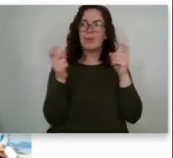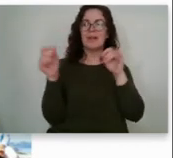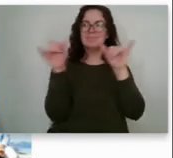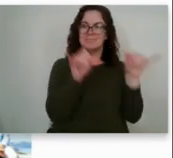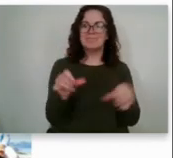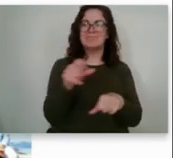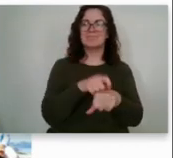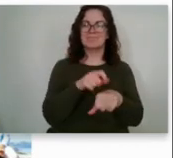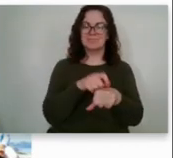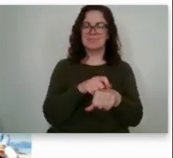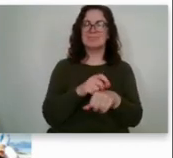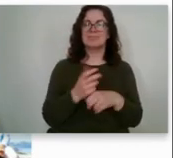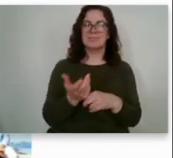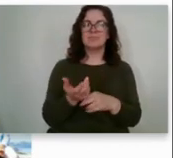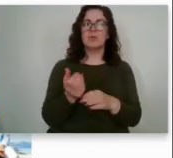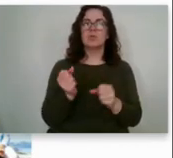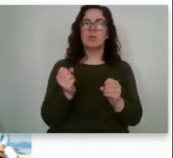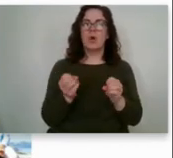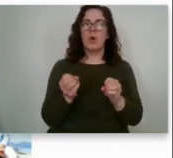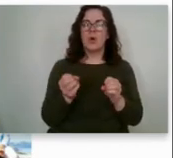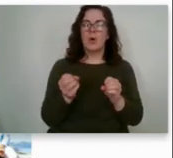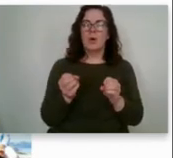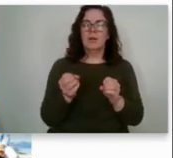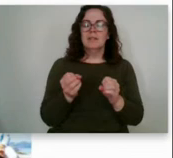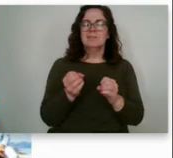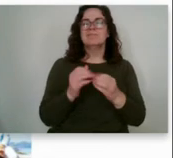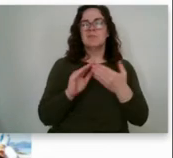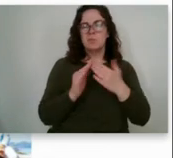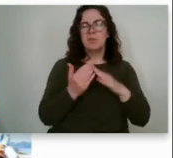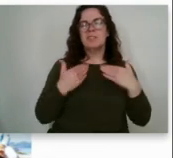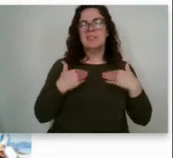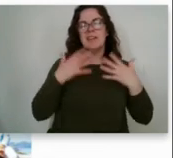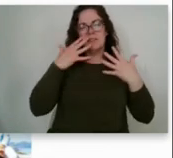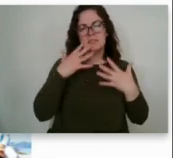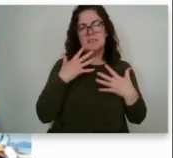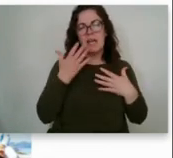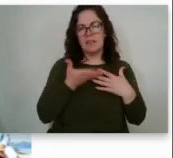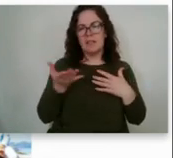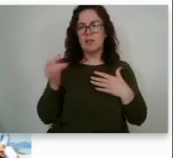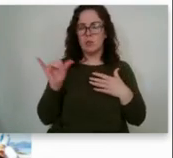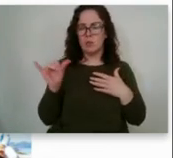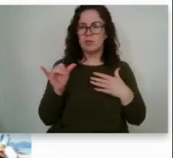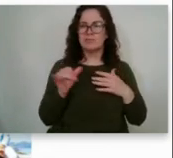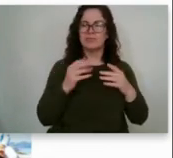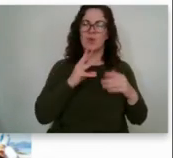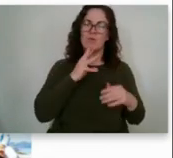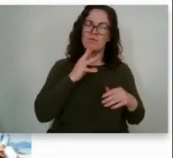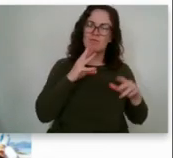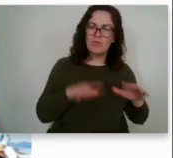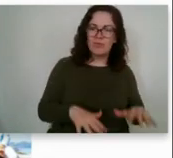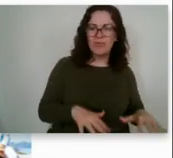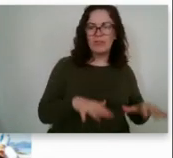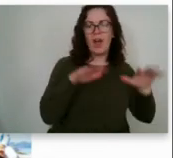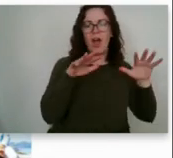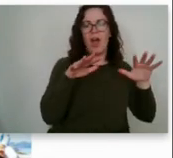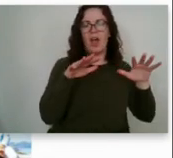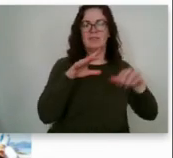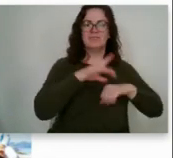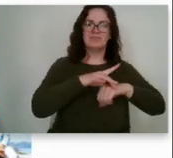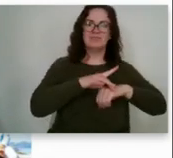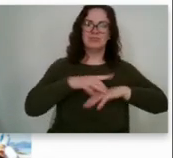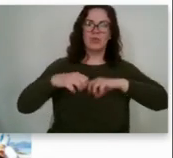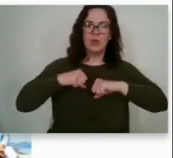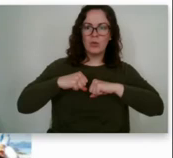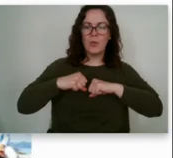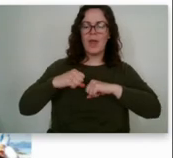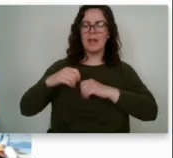celebrate. Communities also have sad times. A flood or a tornado or an earthquake might hit a community. Then the